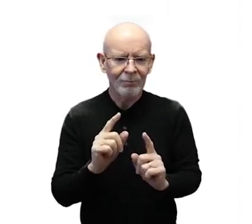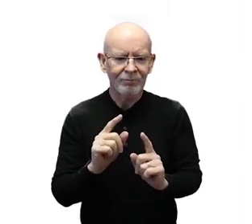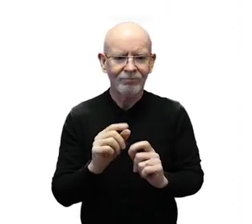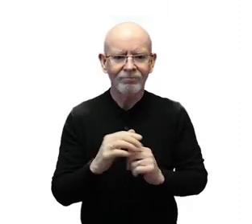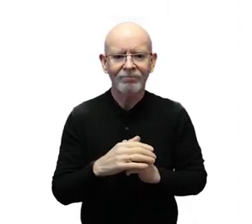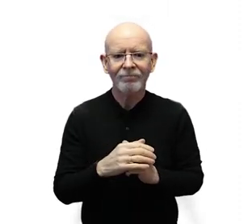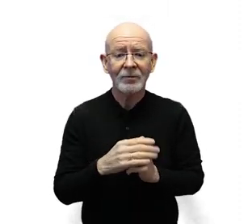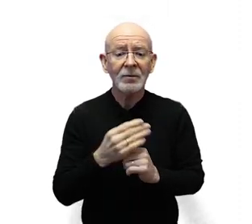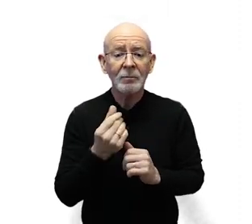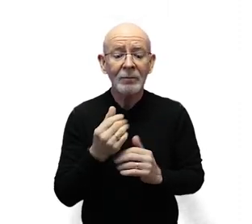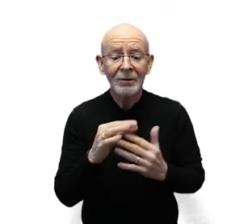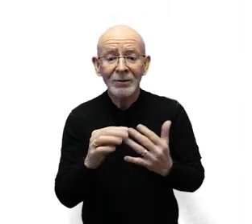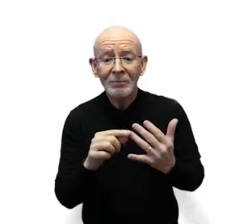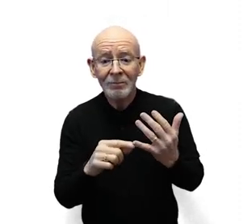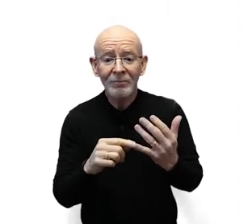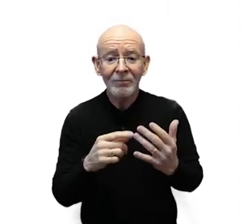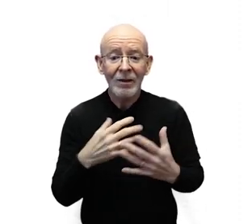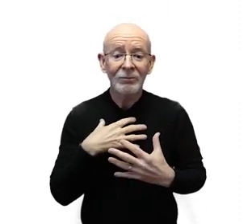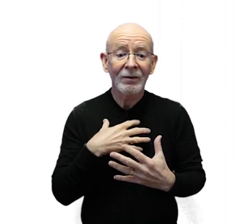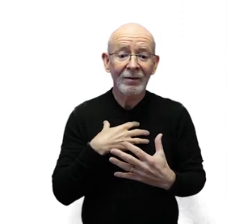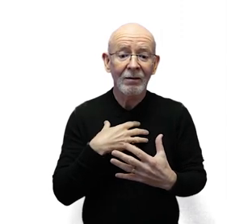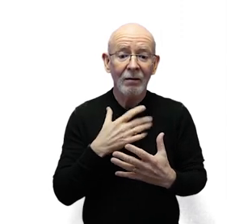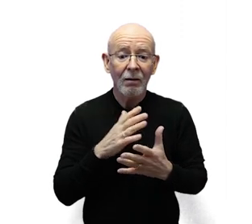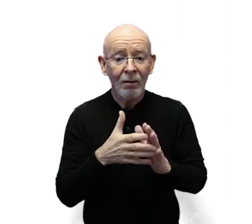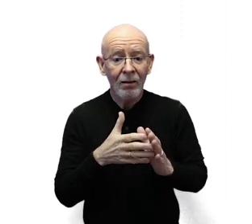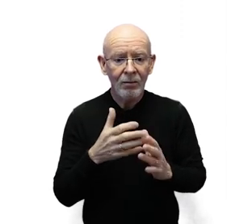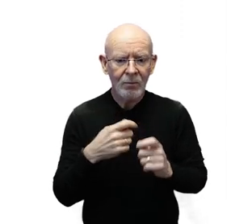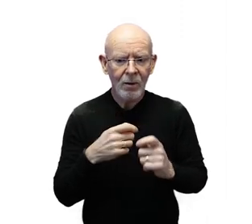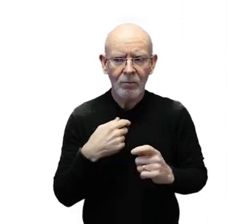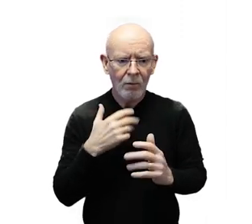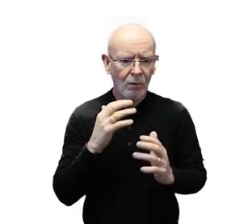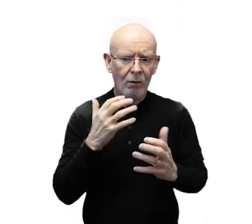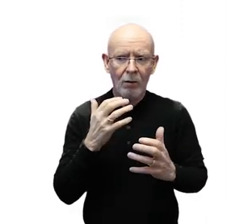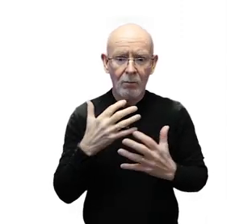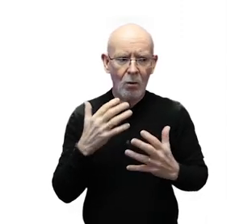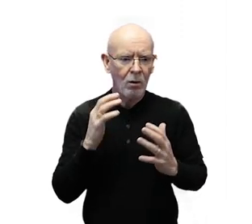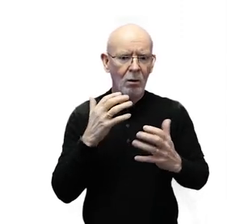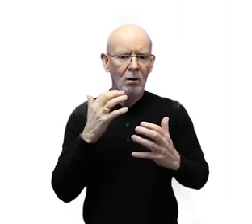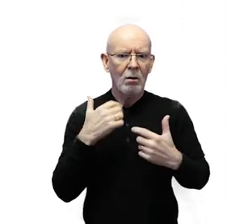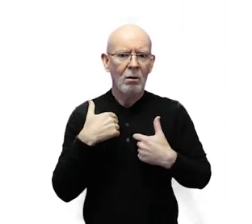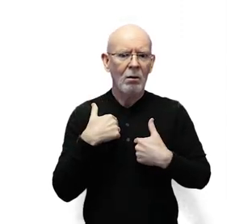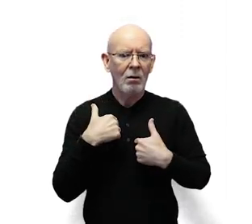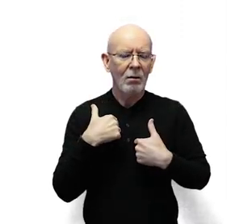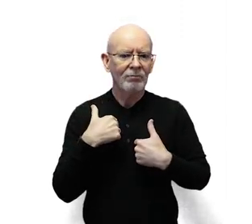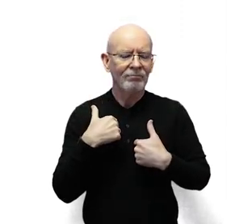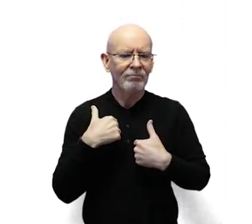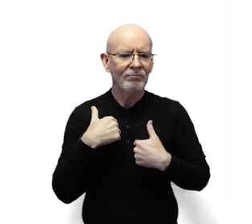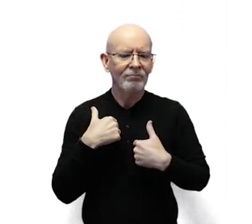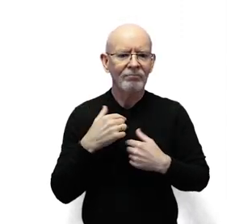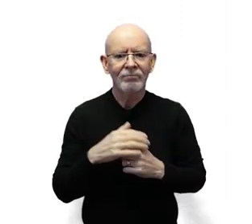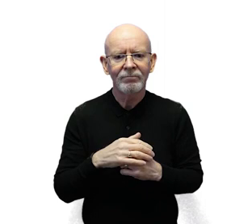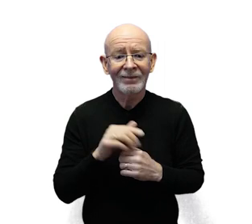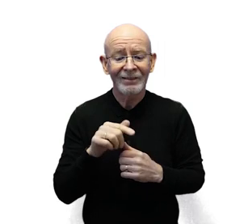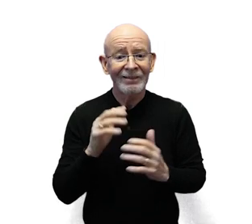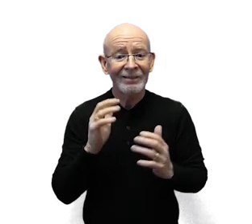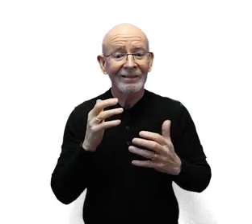As some of the symptoms of breathing pattern disorders can feel worrying, this can make us feel anxious. This anxiety may